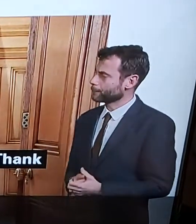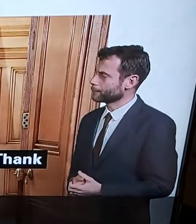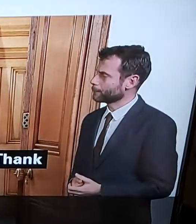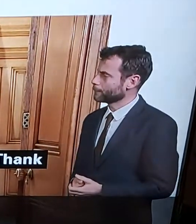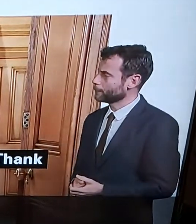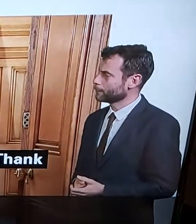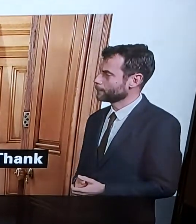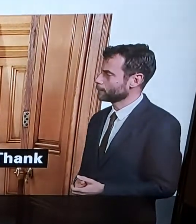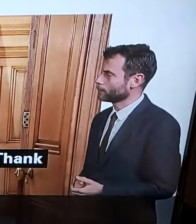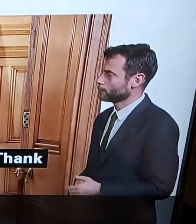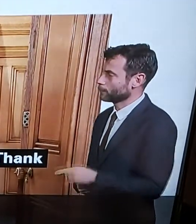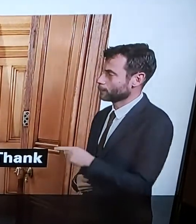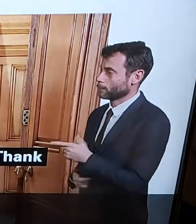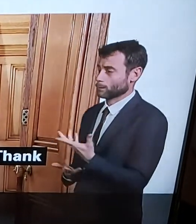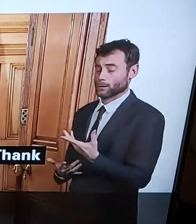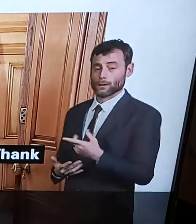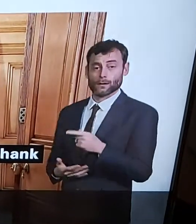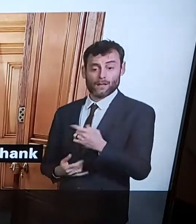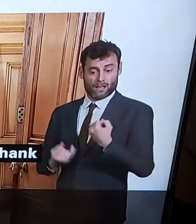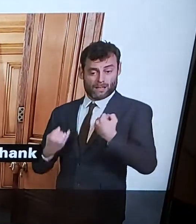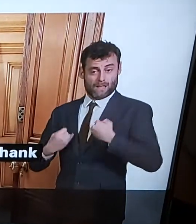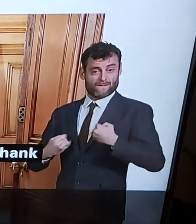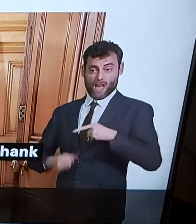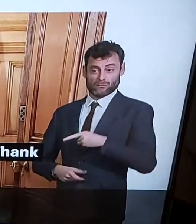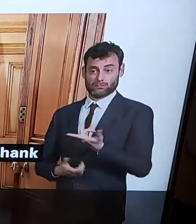fact that the virus is no respecter of